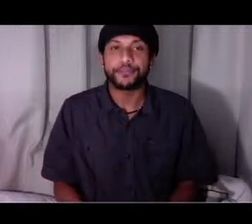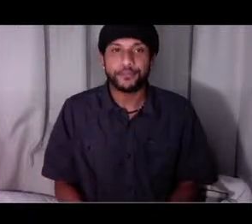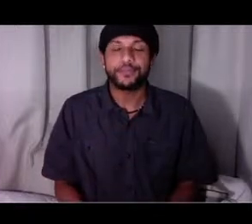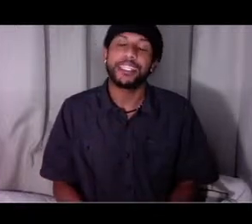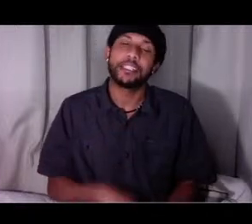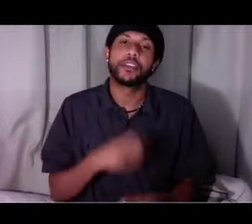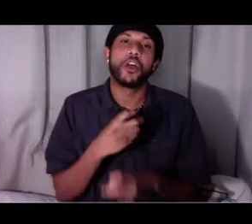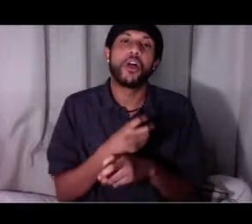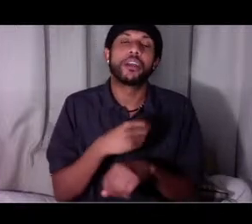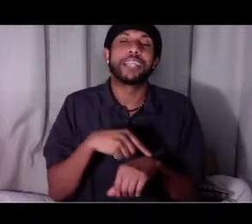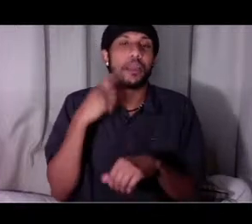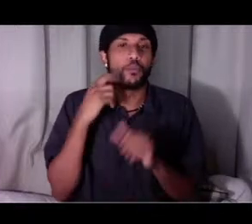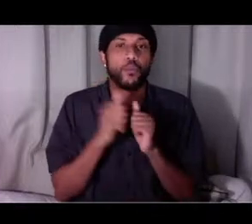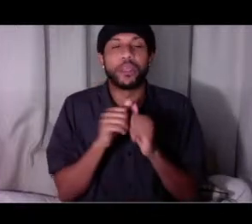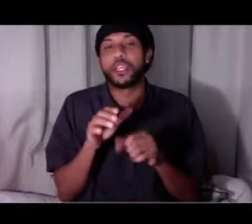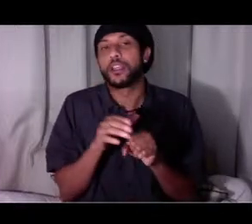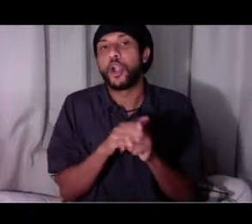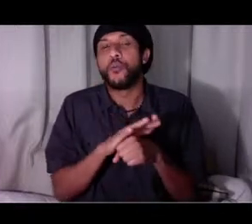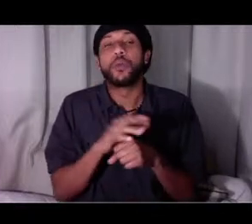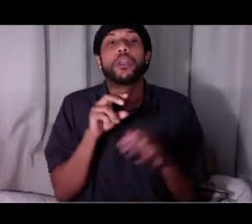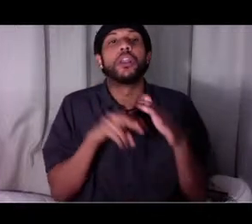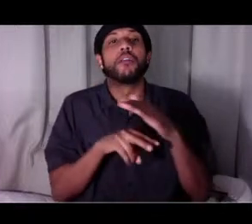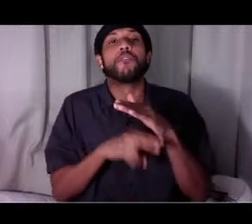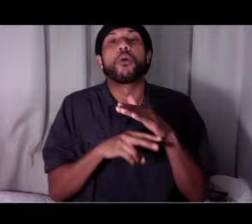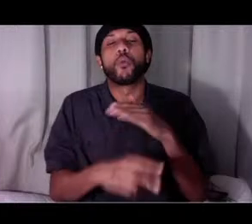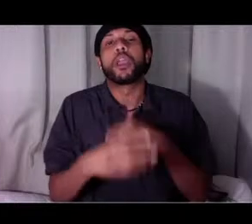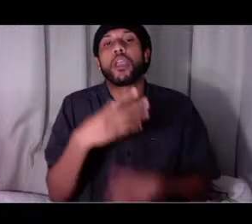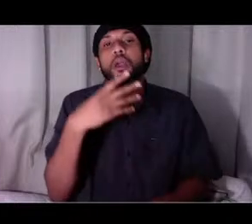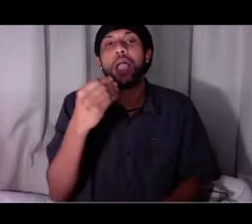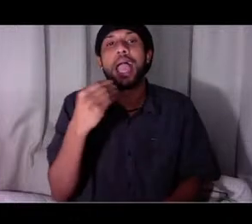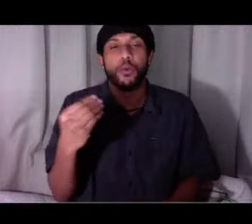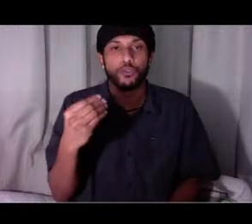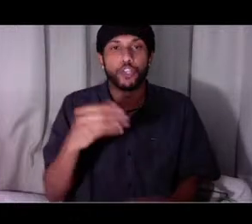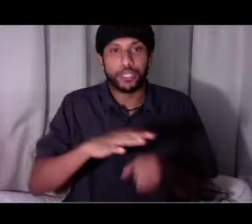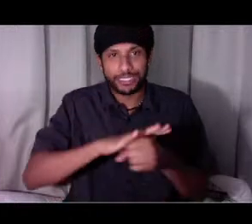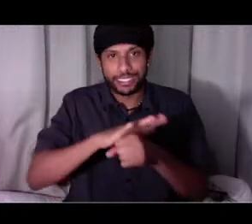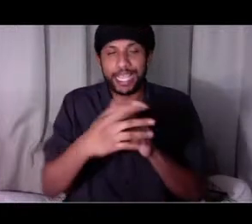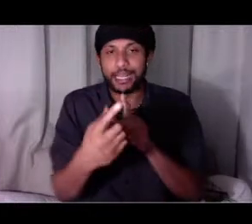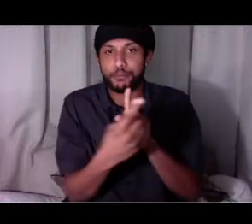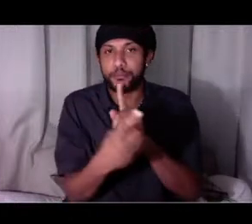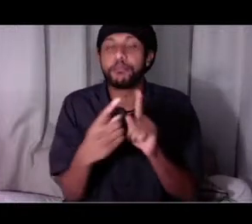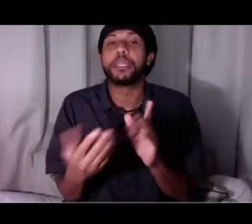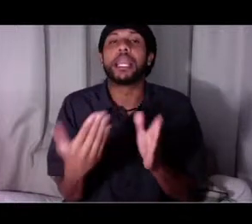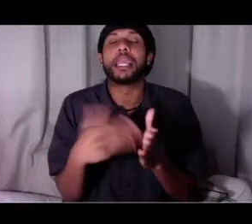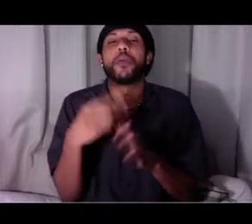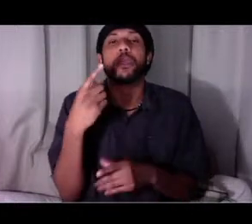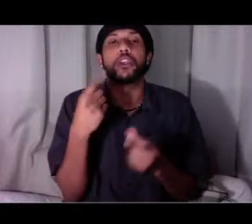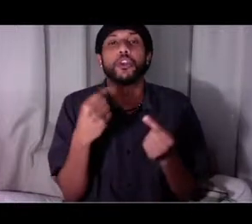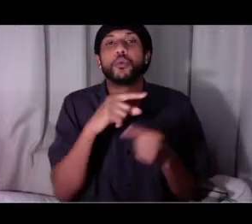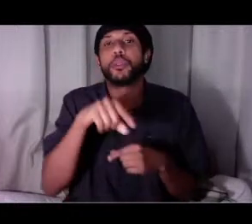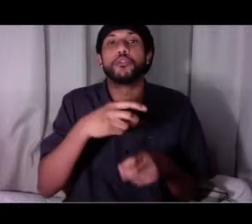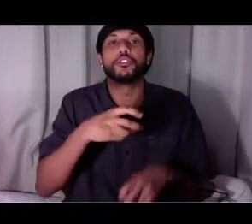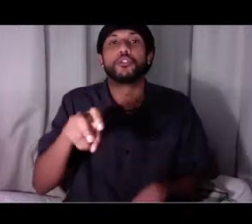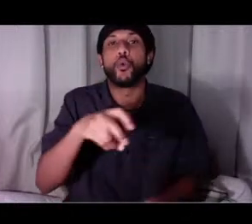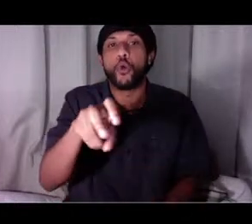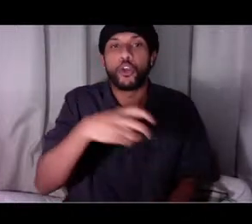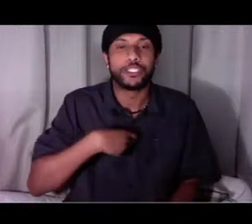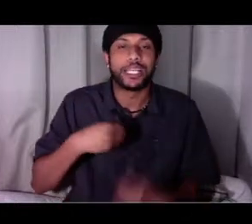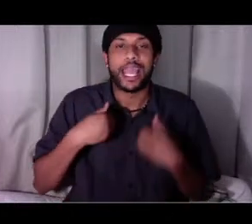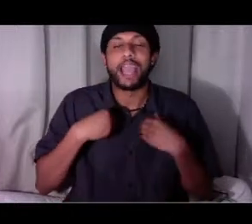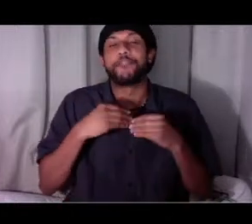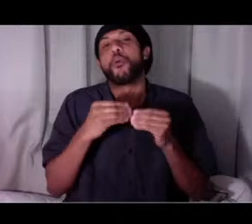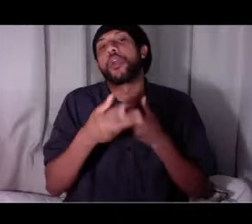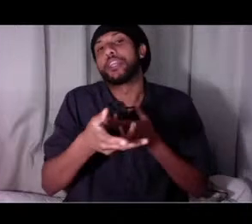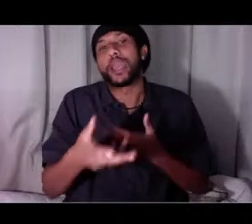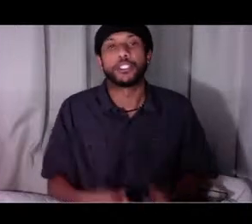very difficult time of Co we look forward to when we can get out on uh on site and start meeting again so we can do those tours and um have a little more interaction